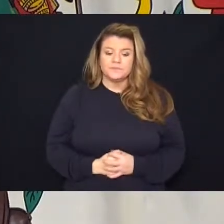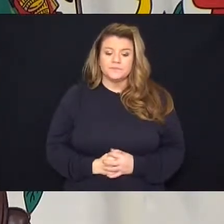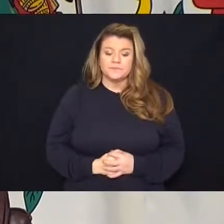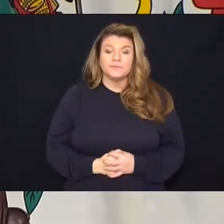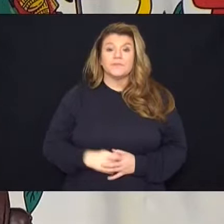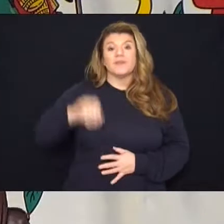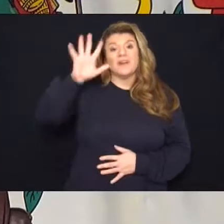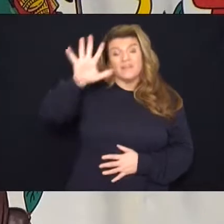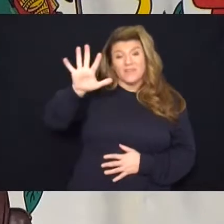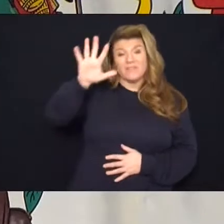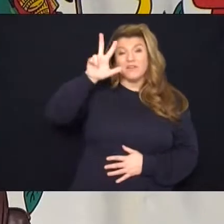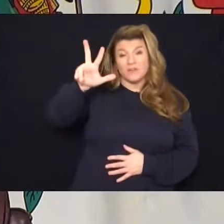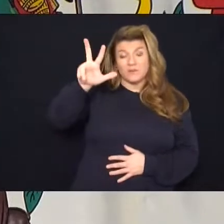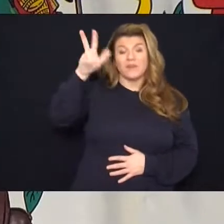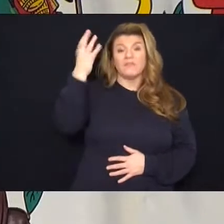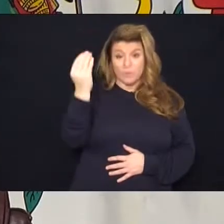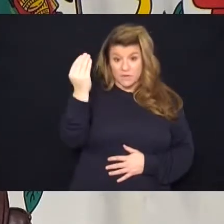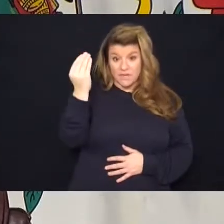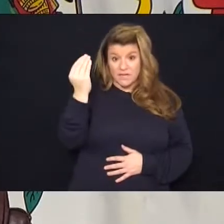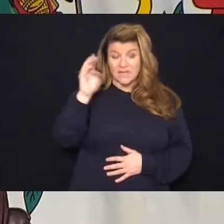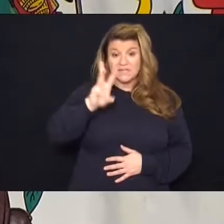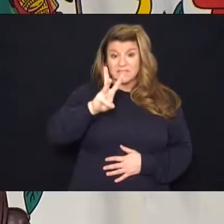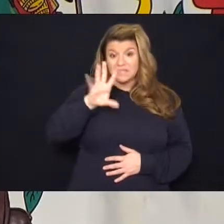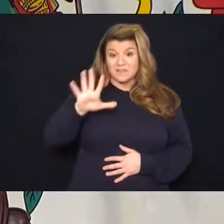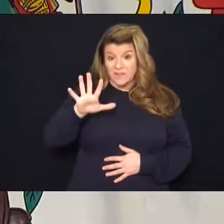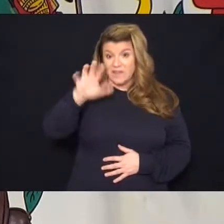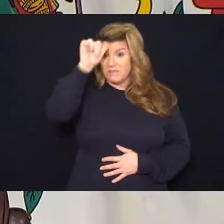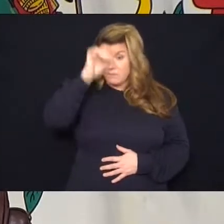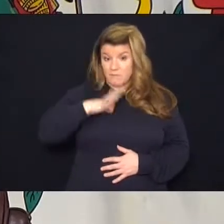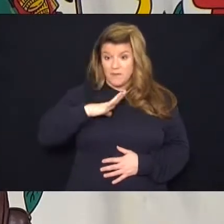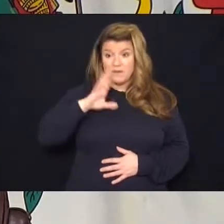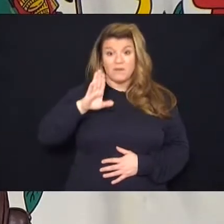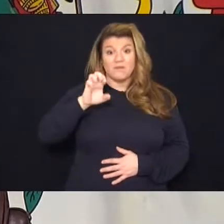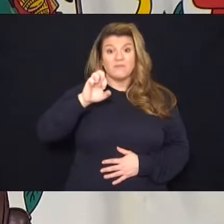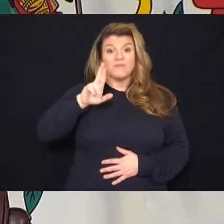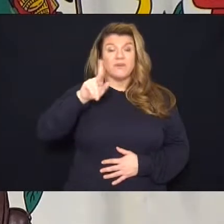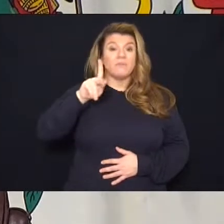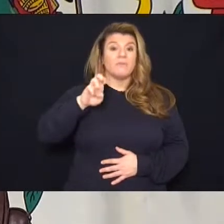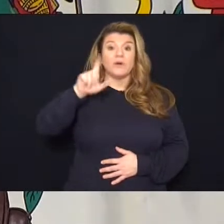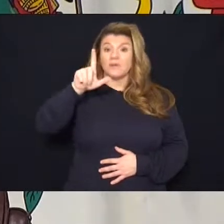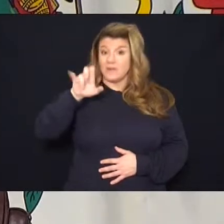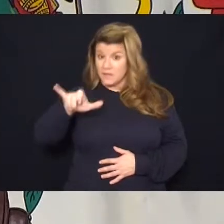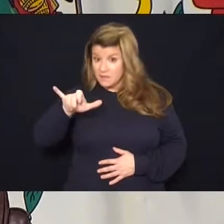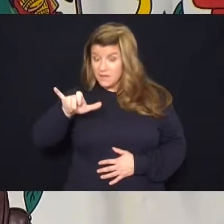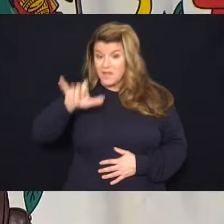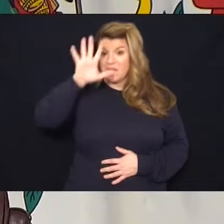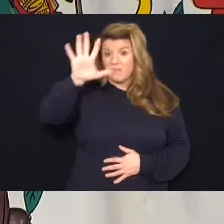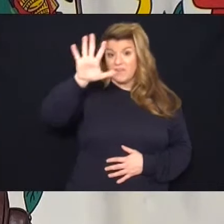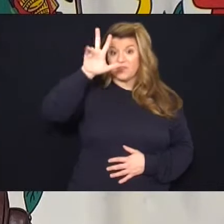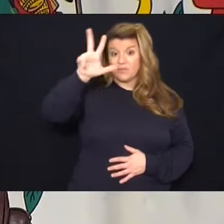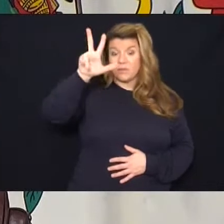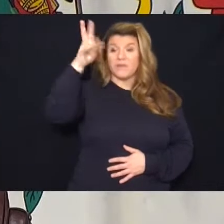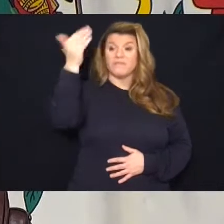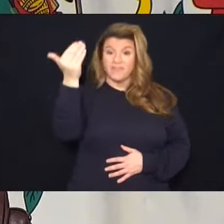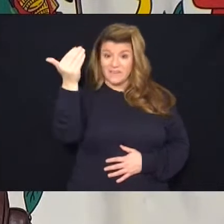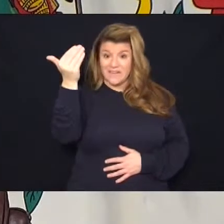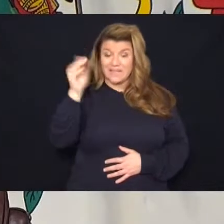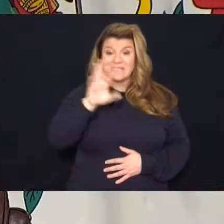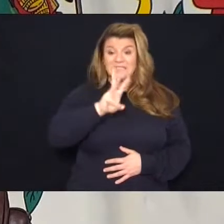The 5,314th death, a 65-year-old male from Berkeley County. The 5,315th